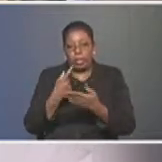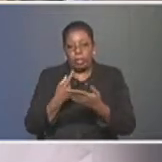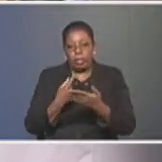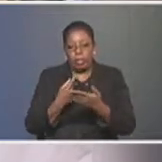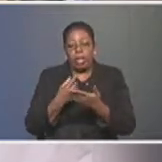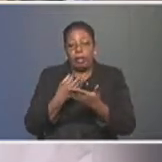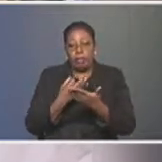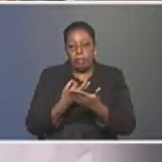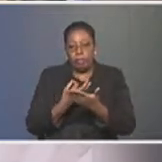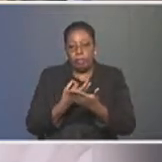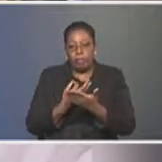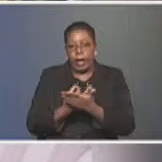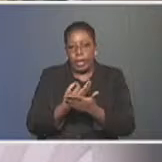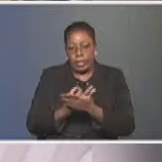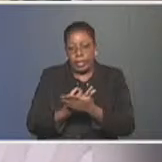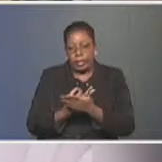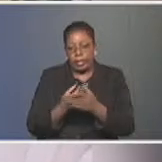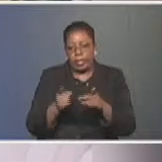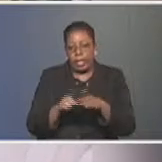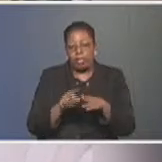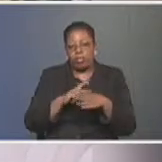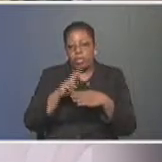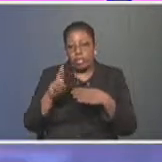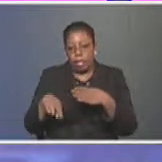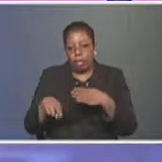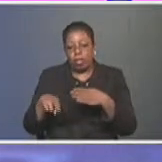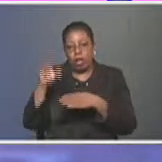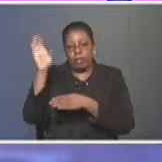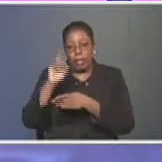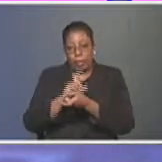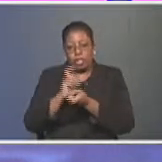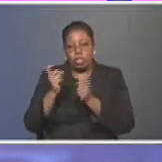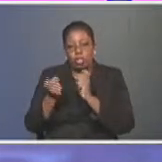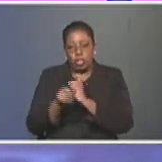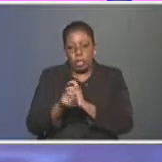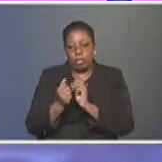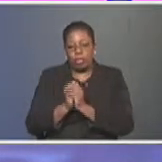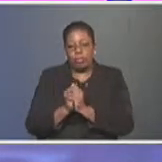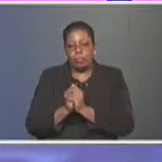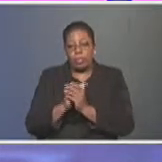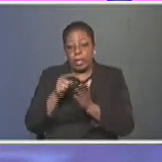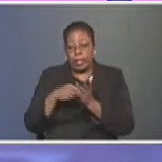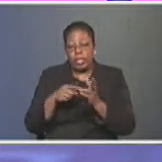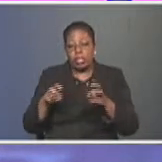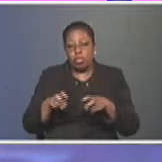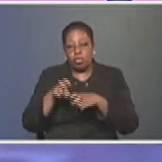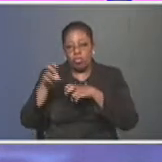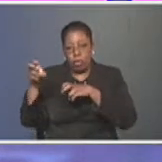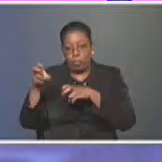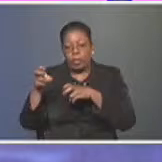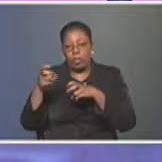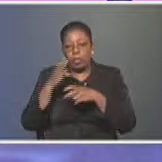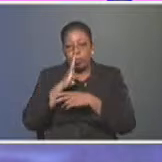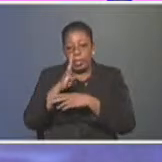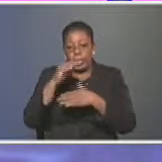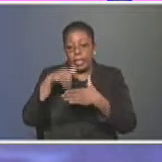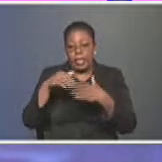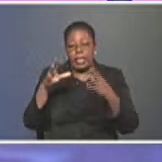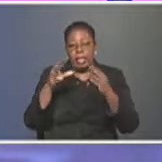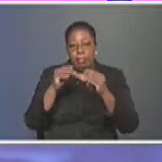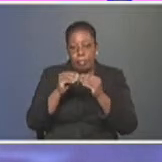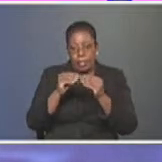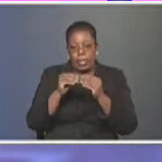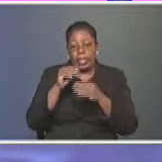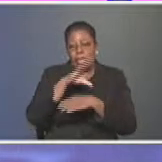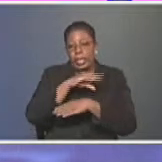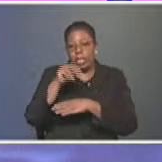and adaptation as a result of climate change. Now, during the trip, Minister Mitchell is also due to attend meetings in the United